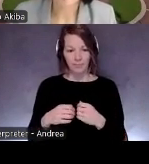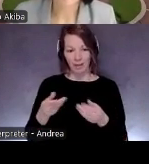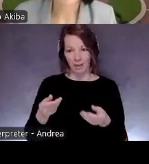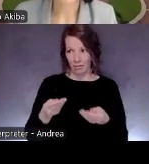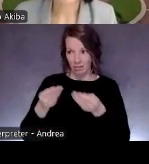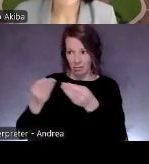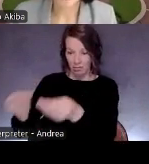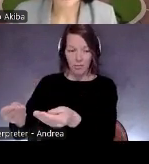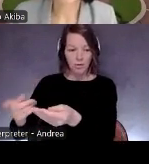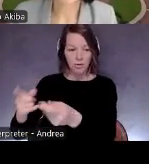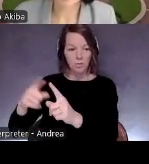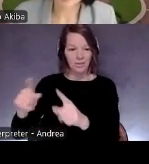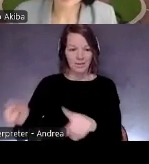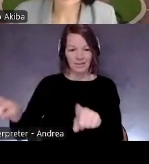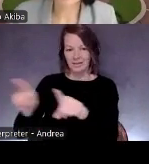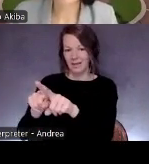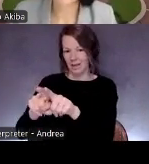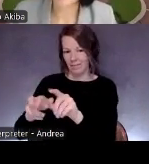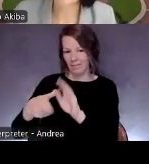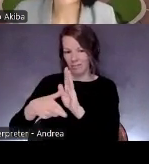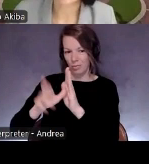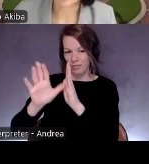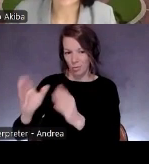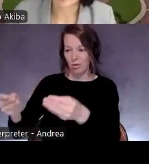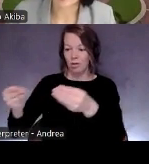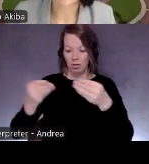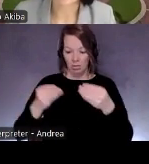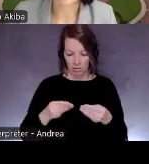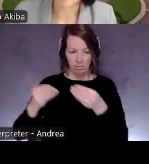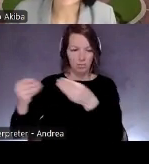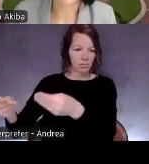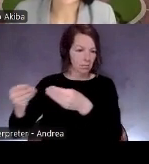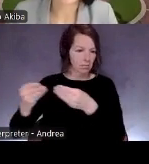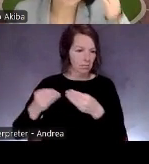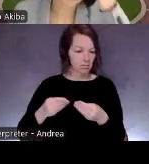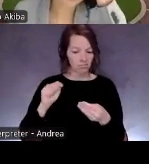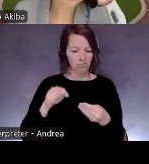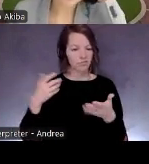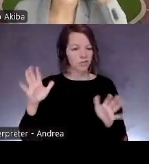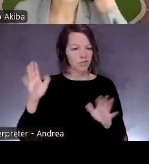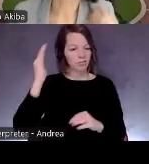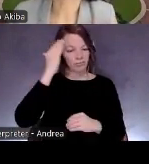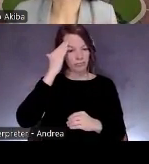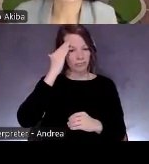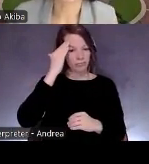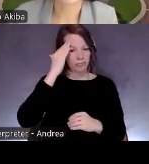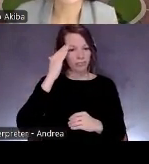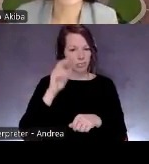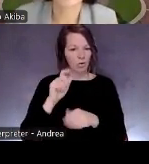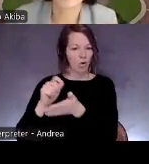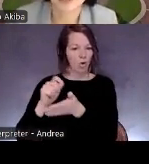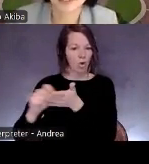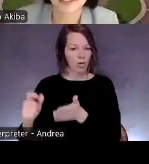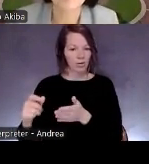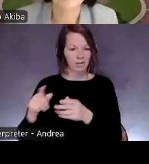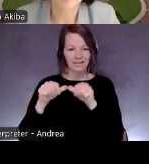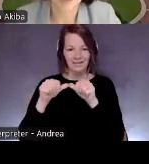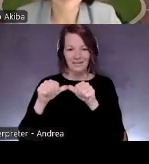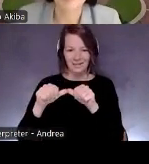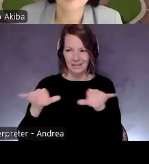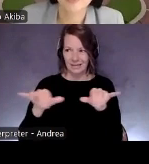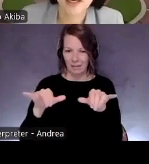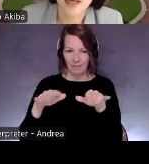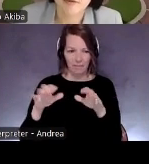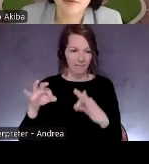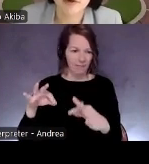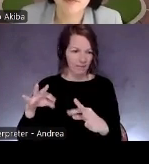manuscript to the same reviewer who reviewed the original manuscript. So the author will receive consistent